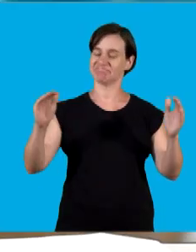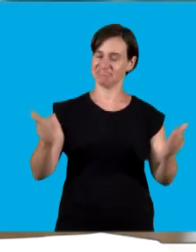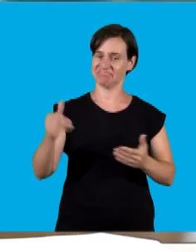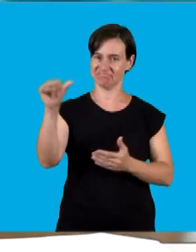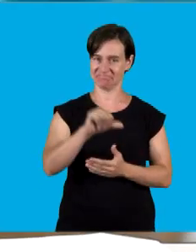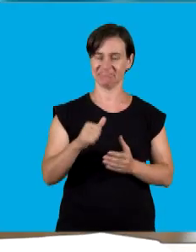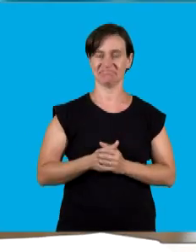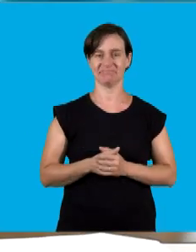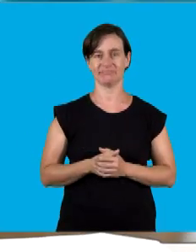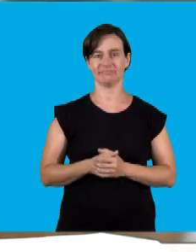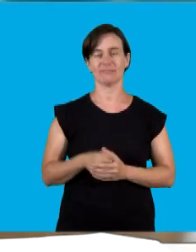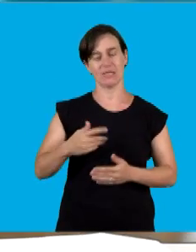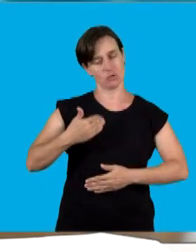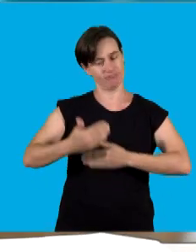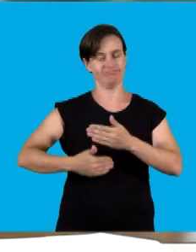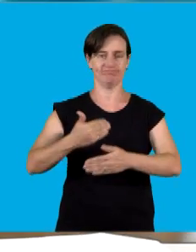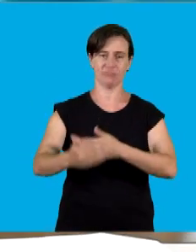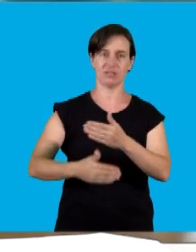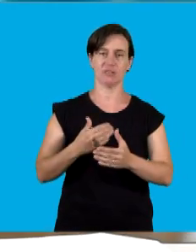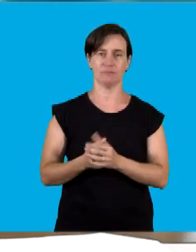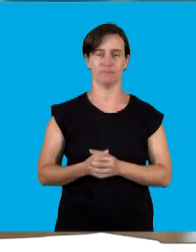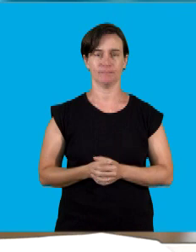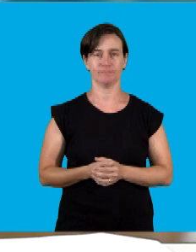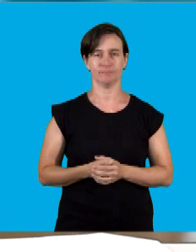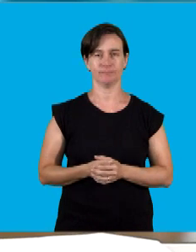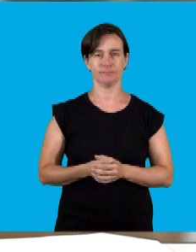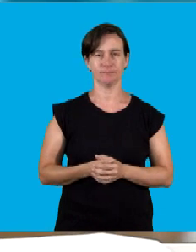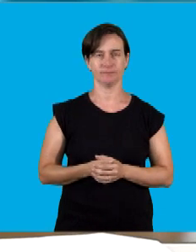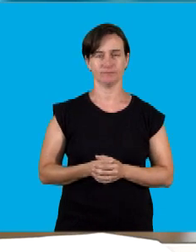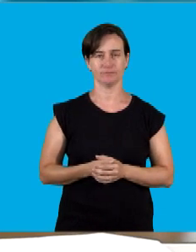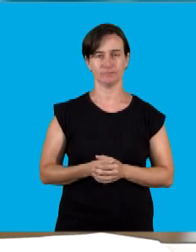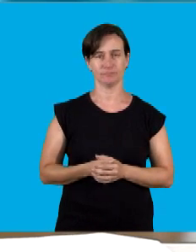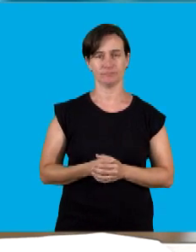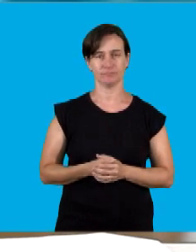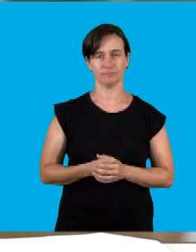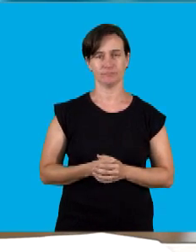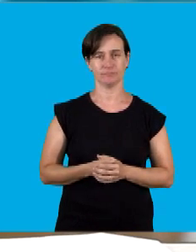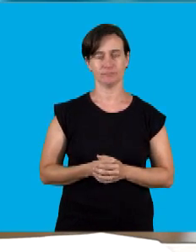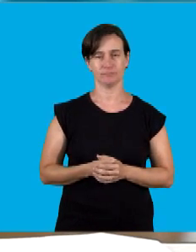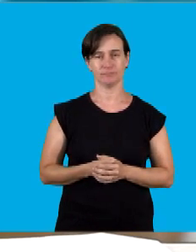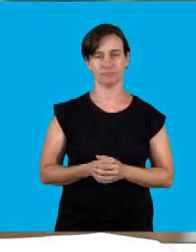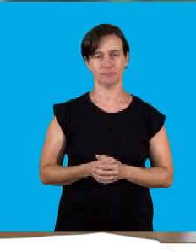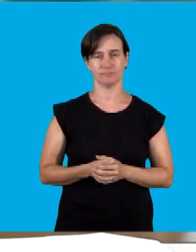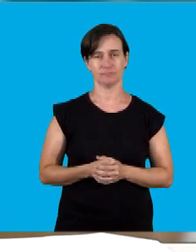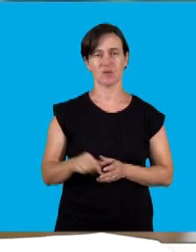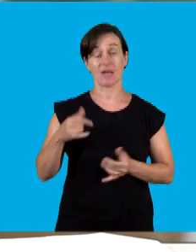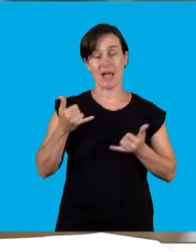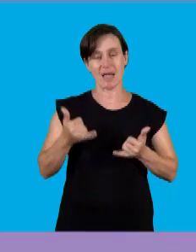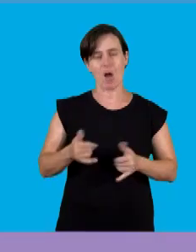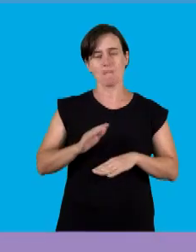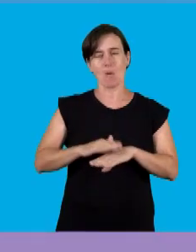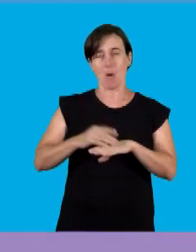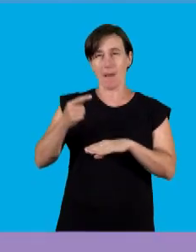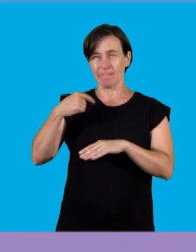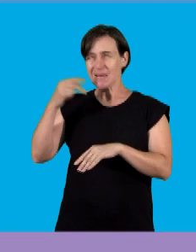Welcome back from the ad break, and let's continue with our lesson. So now we are going to go into more of the application